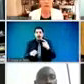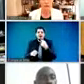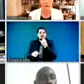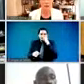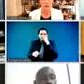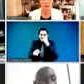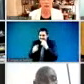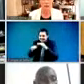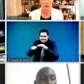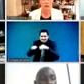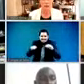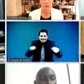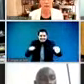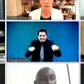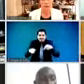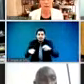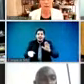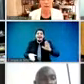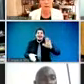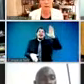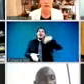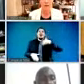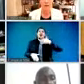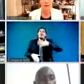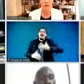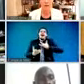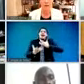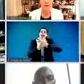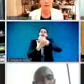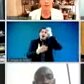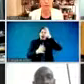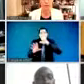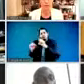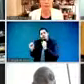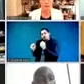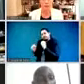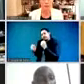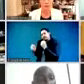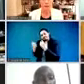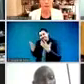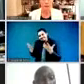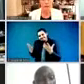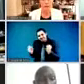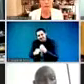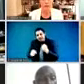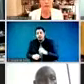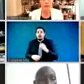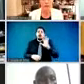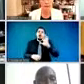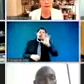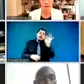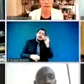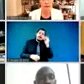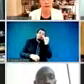voice of the society, for the attention of the society. So for me, the manual is there, and we're doing our level best to work with CEOs